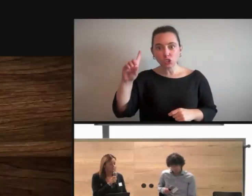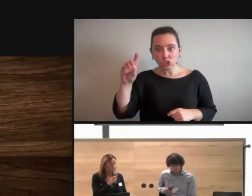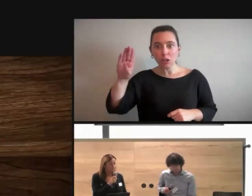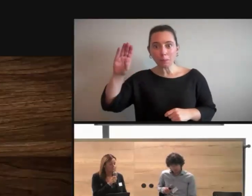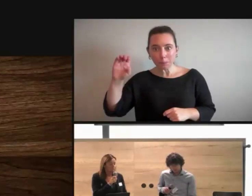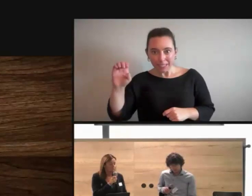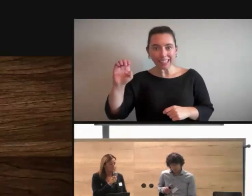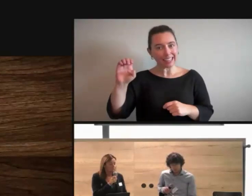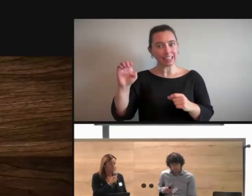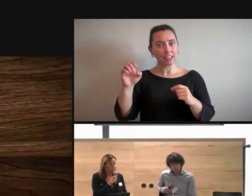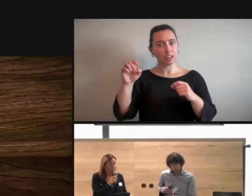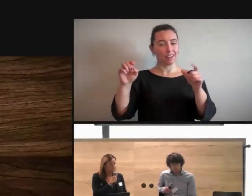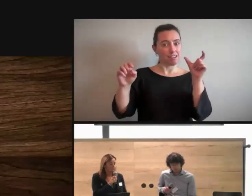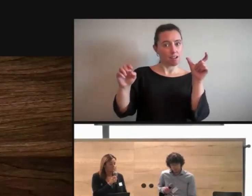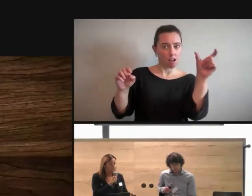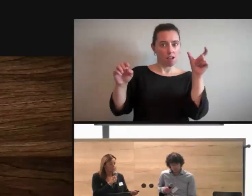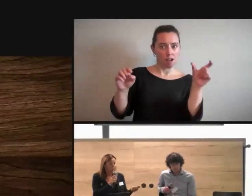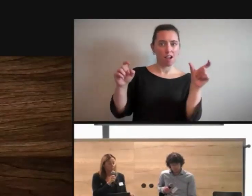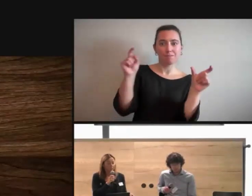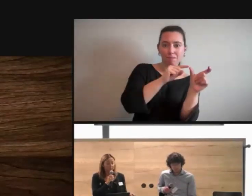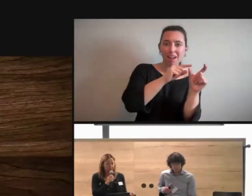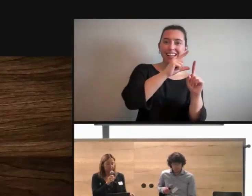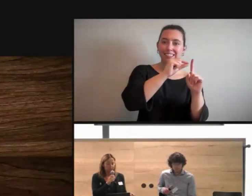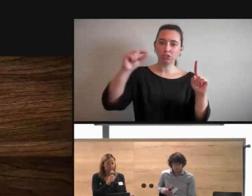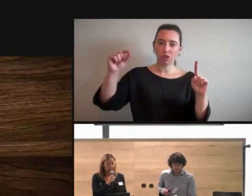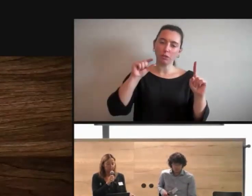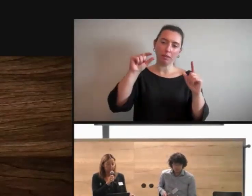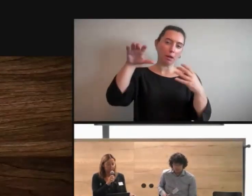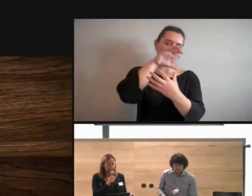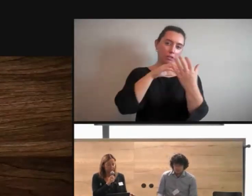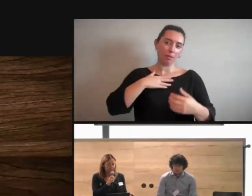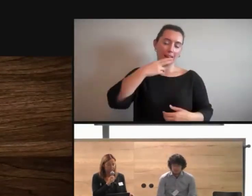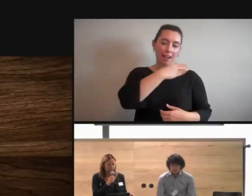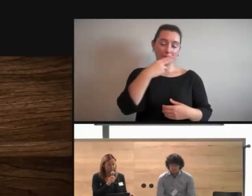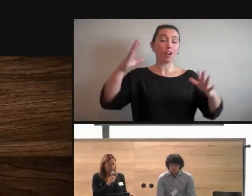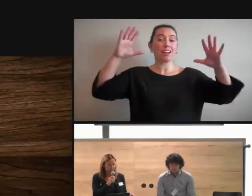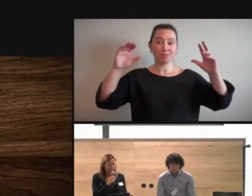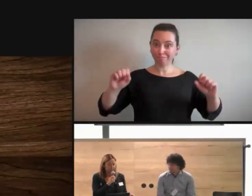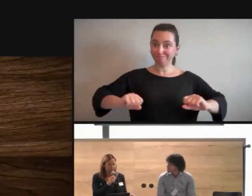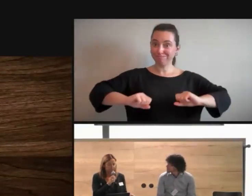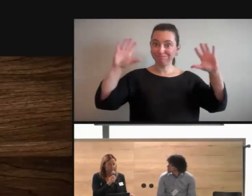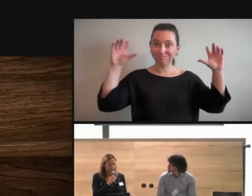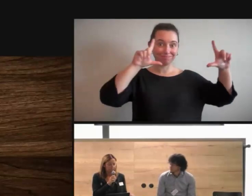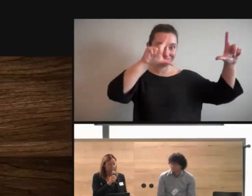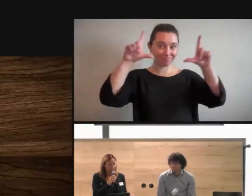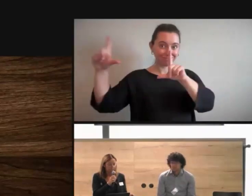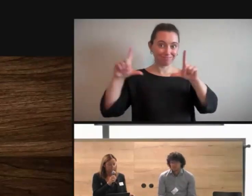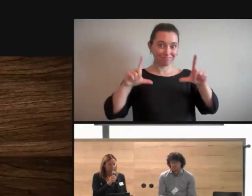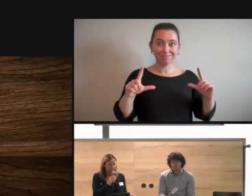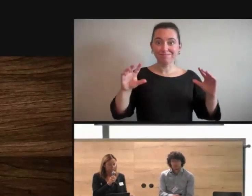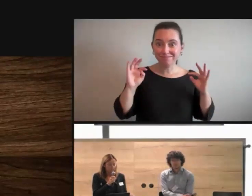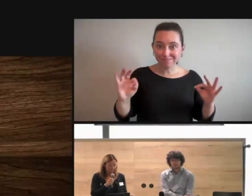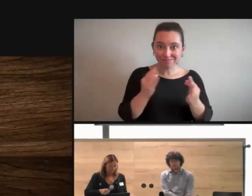is around digital. But, perfect. And here we are. And there we go. We've got some slide deck. Okay, cool. Well, thank you